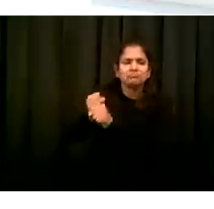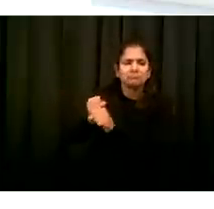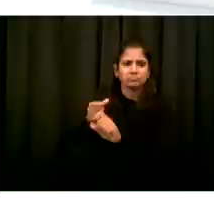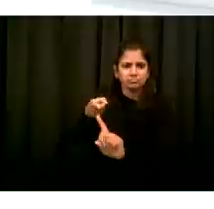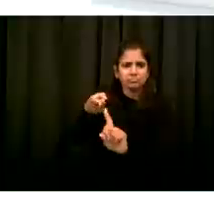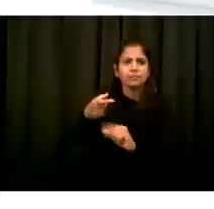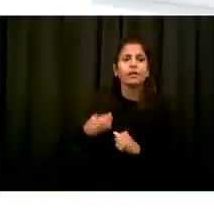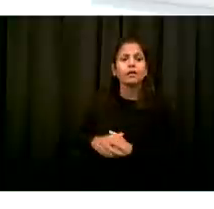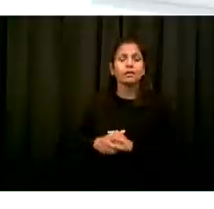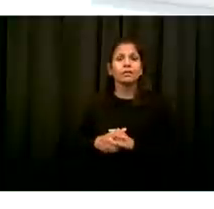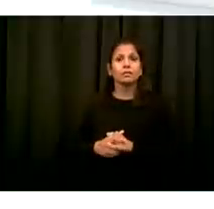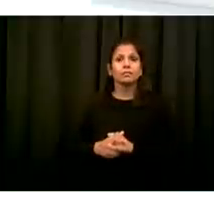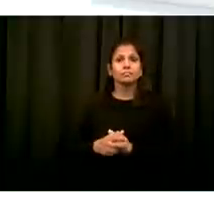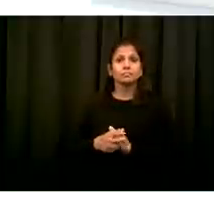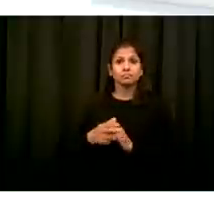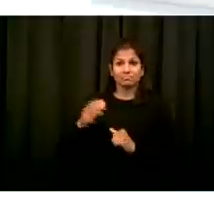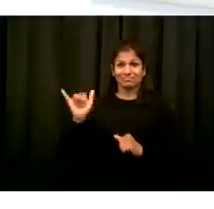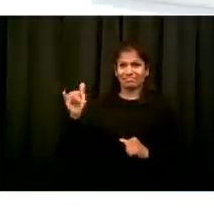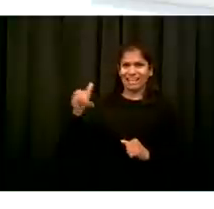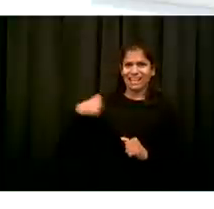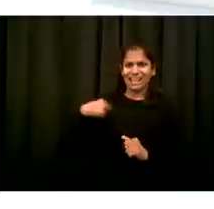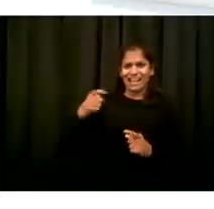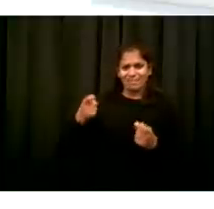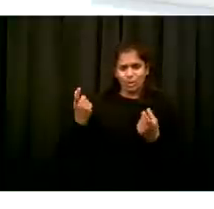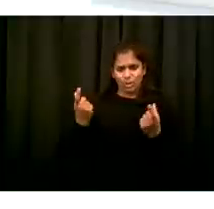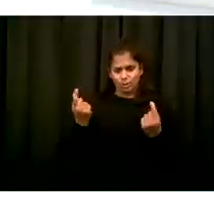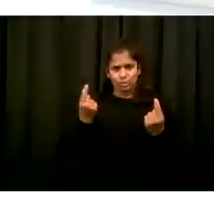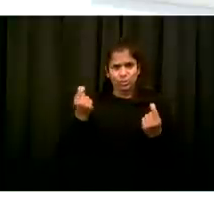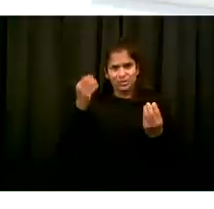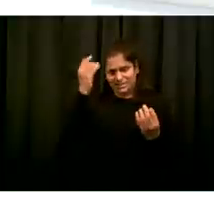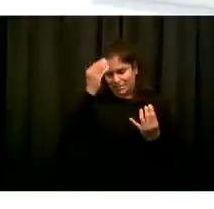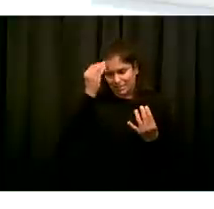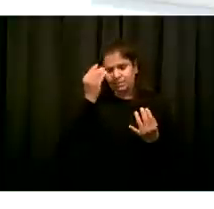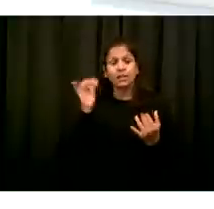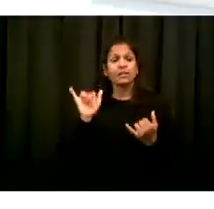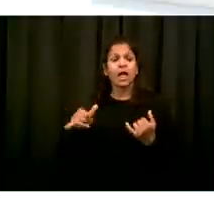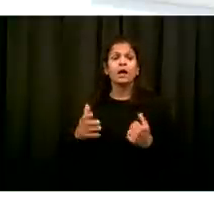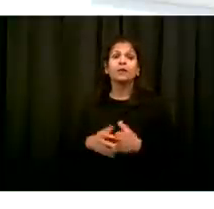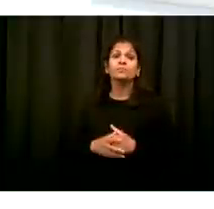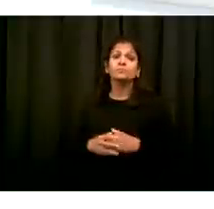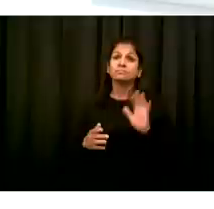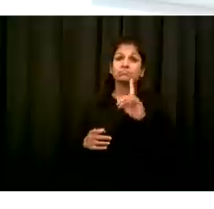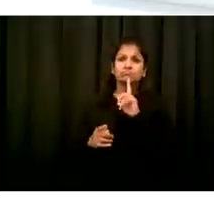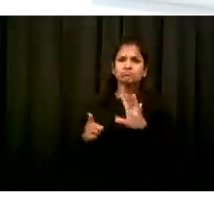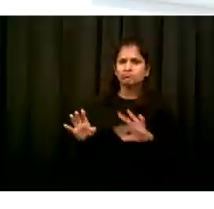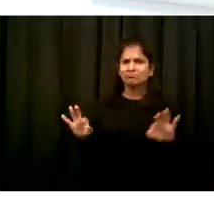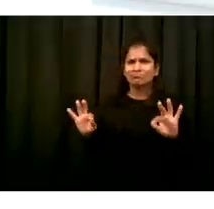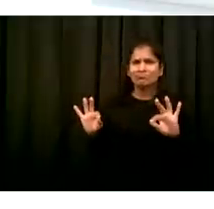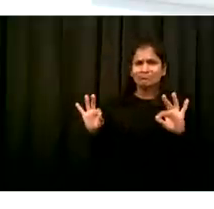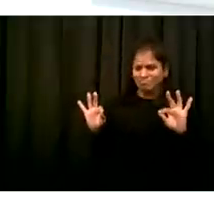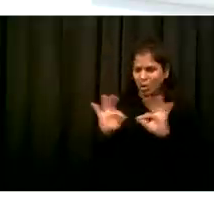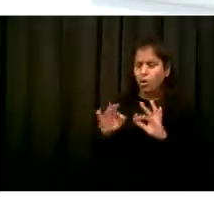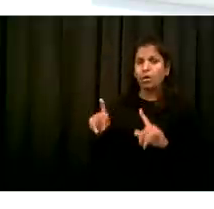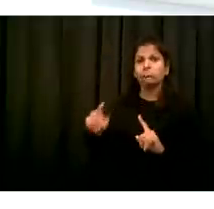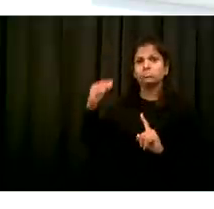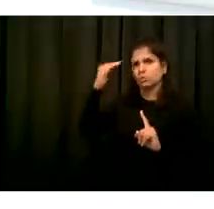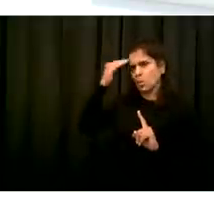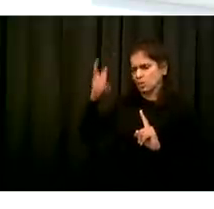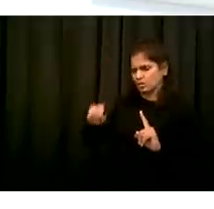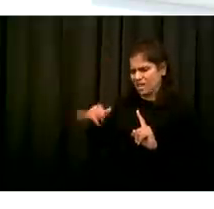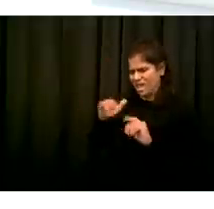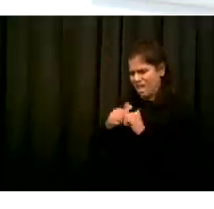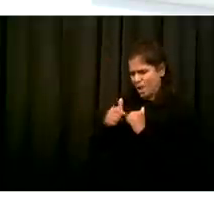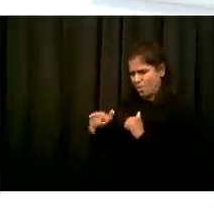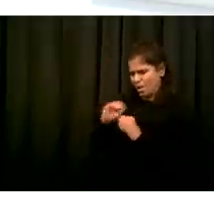the epidemiology of the virus, you know, understanding how it is transmitted, the speed with which that spread